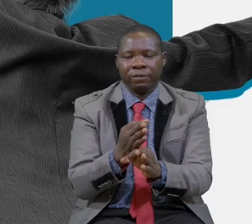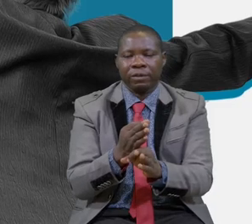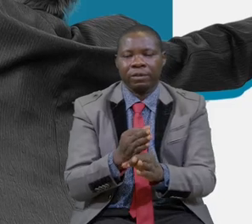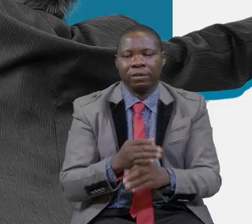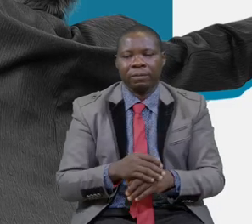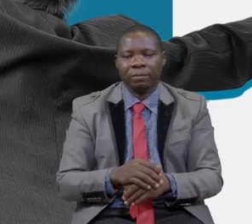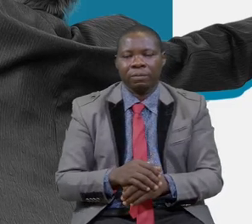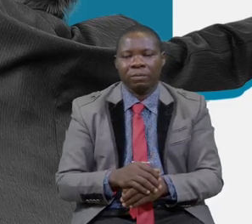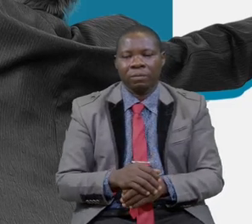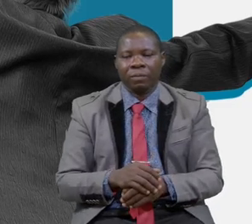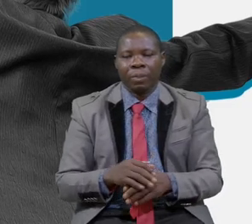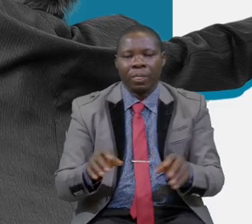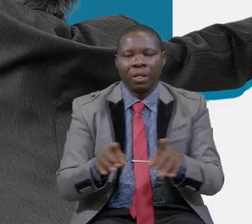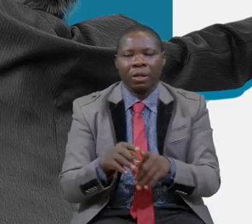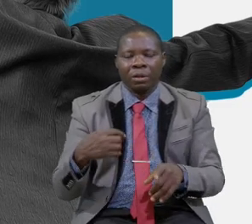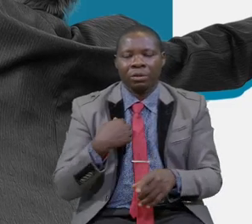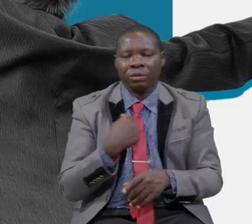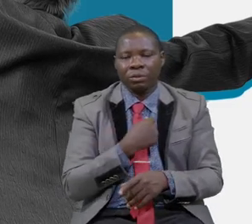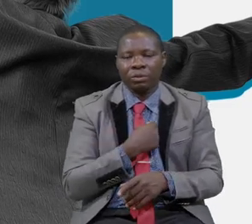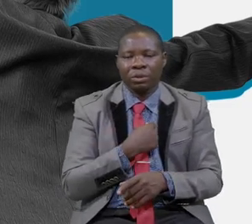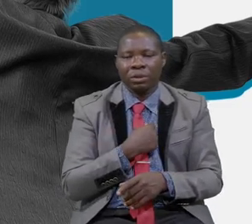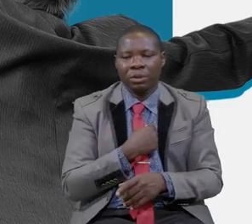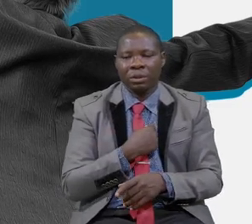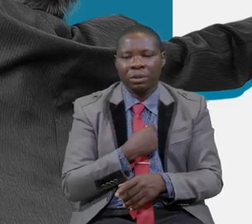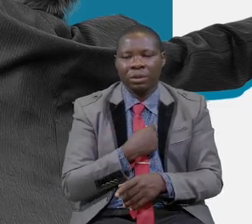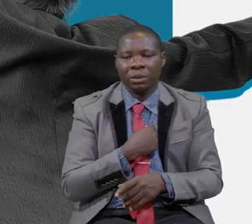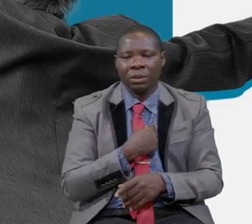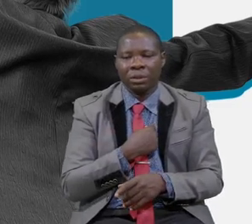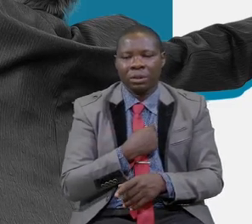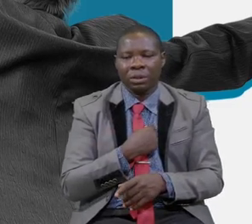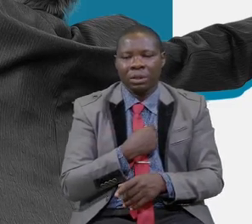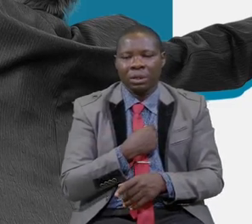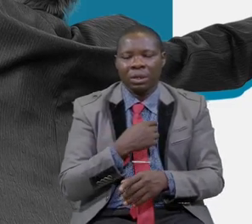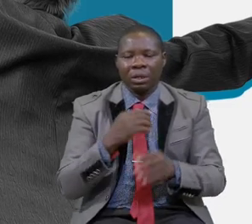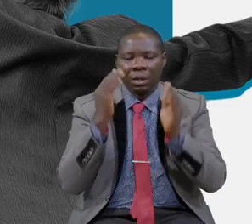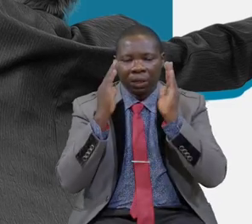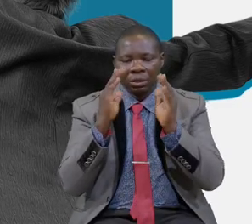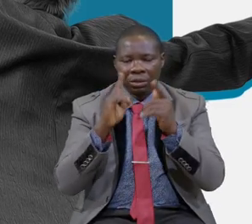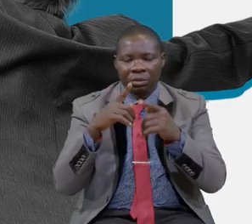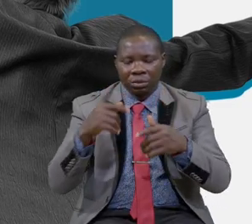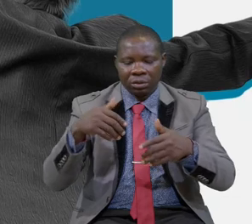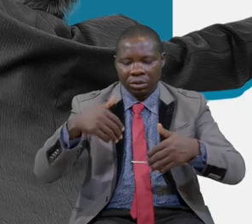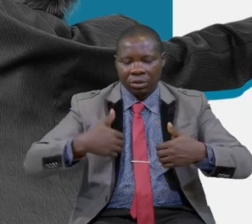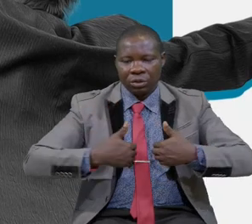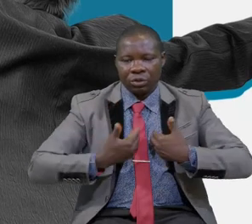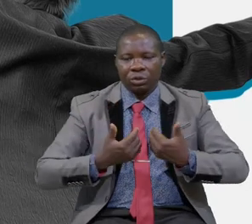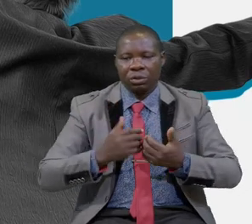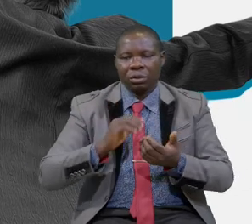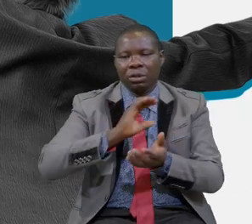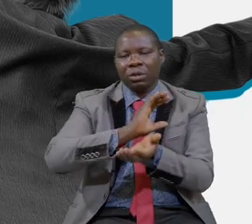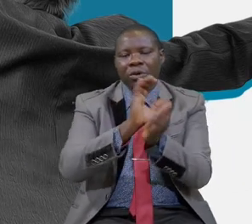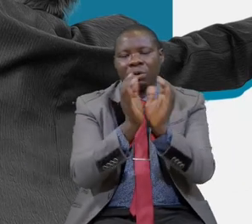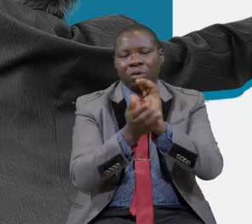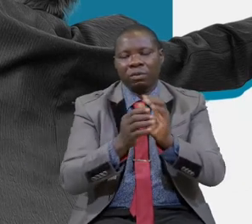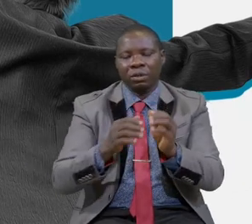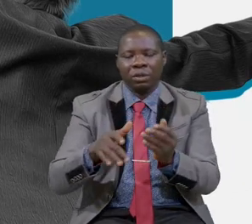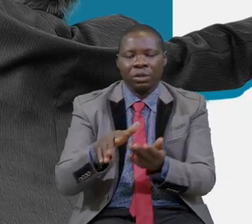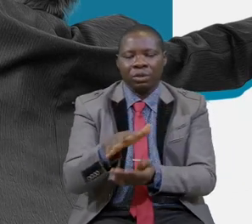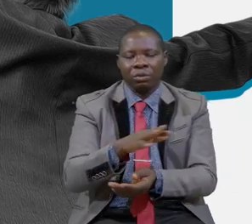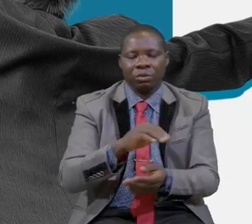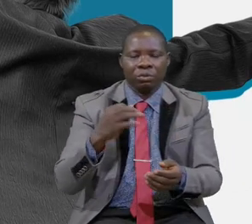As we attend to the young converts, those of us who are there, just